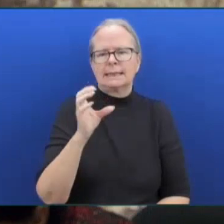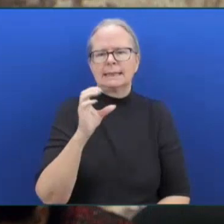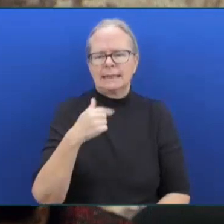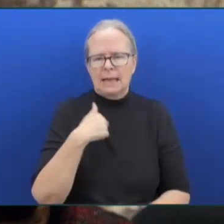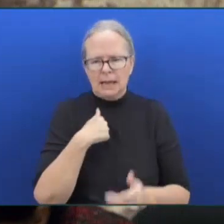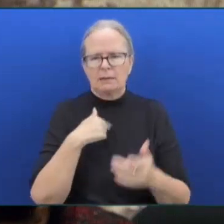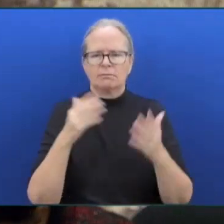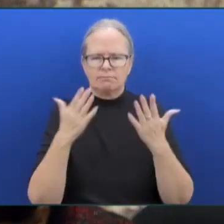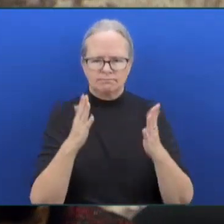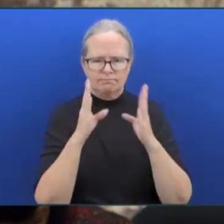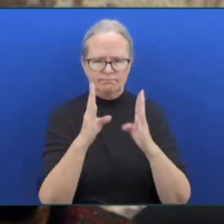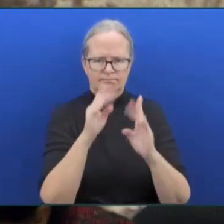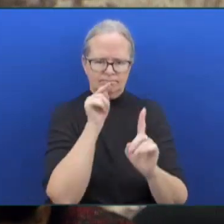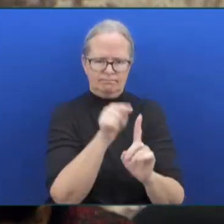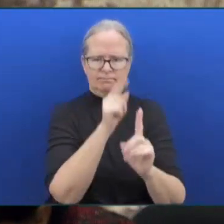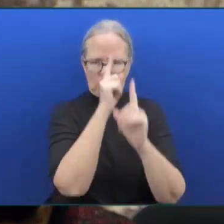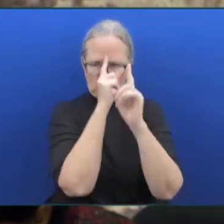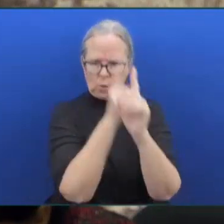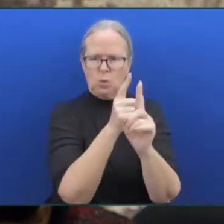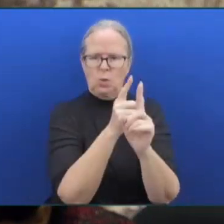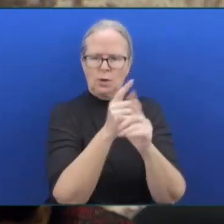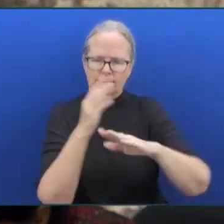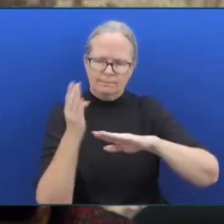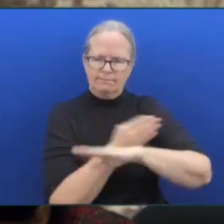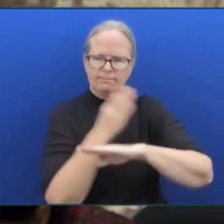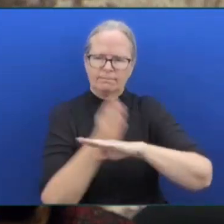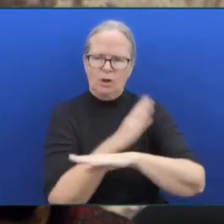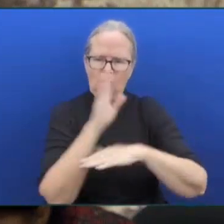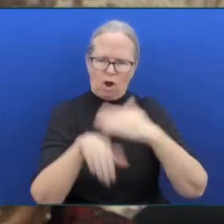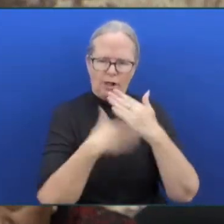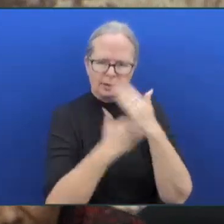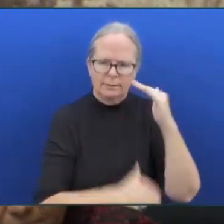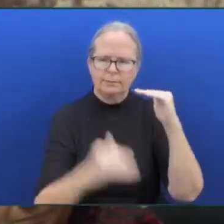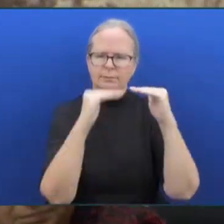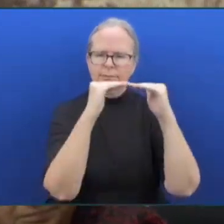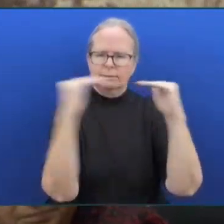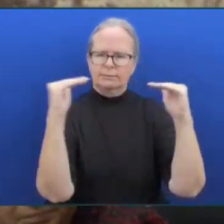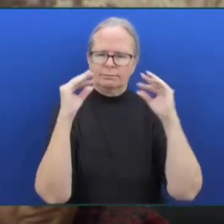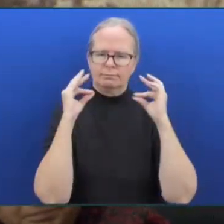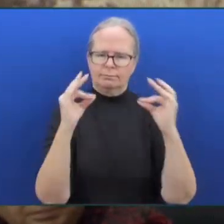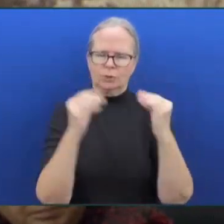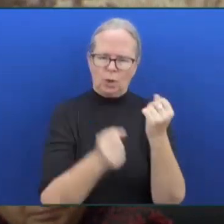improvements and they make a difference in the day-to-day lives of all of the children and youth that we're caring for.